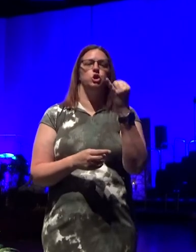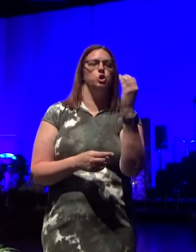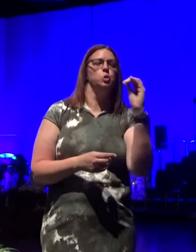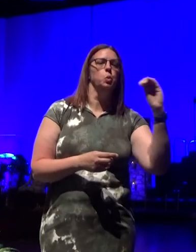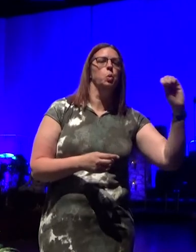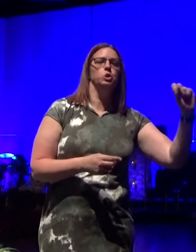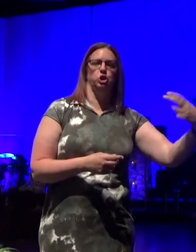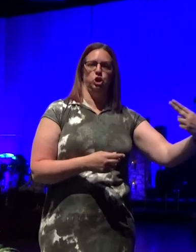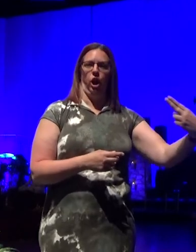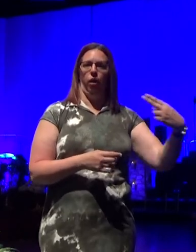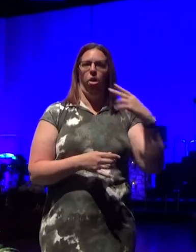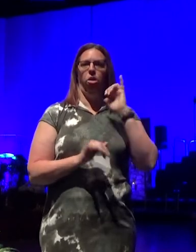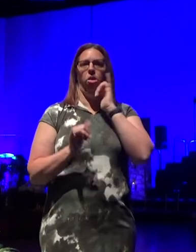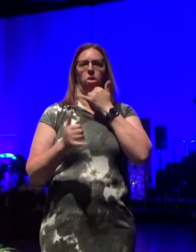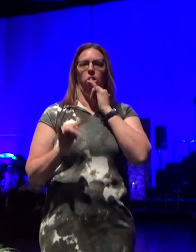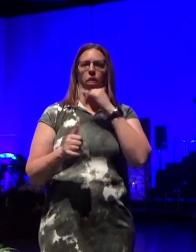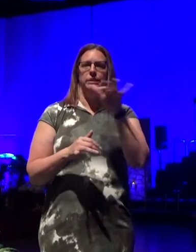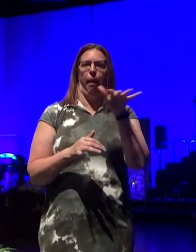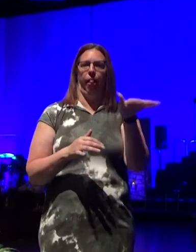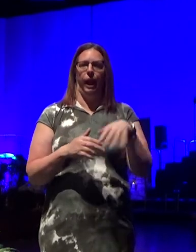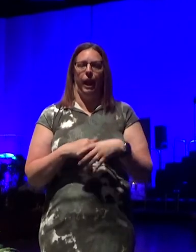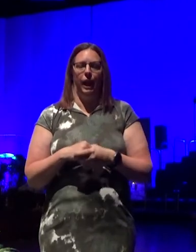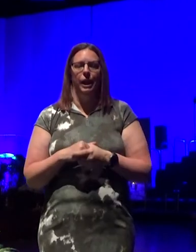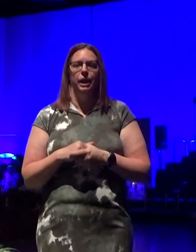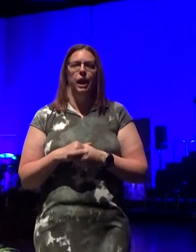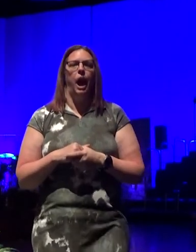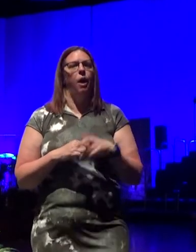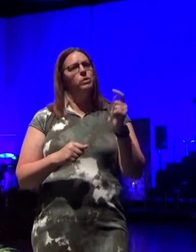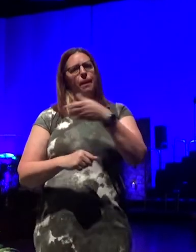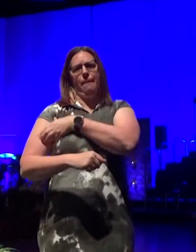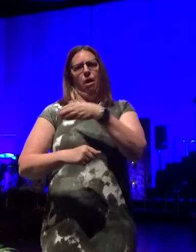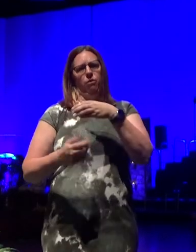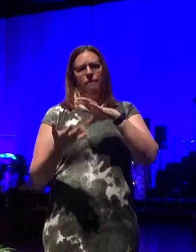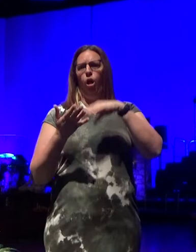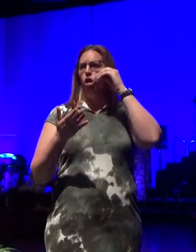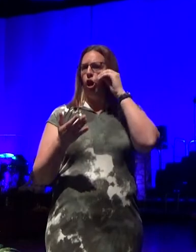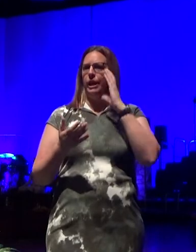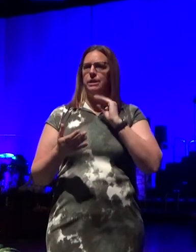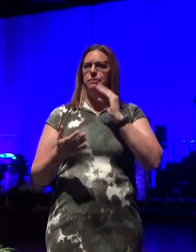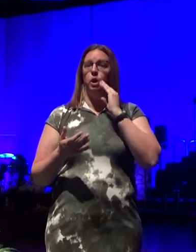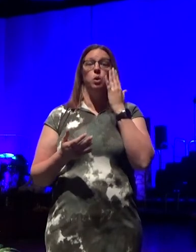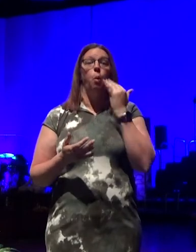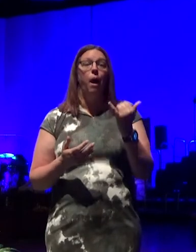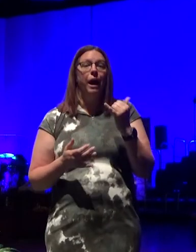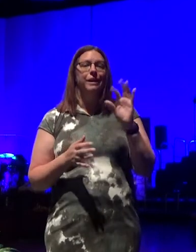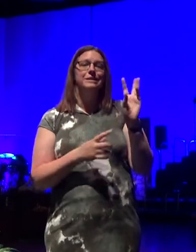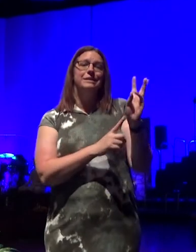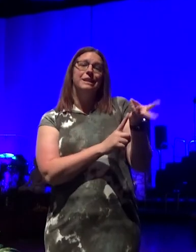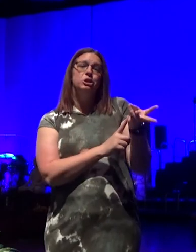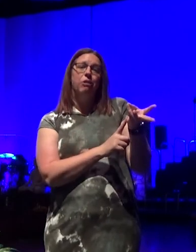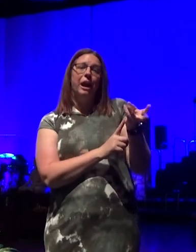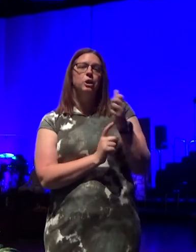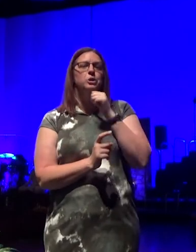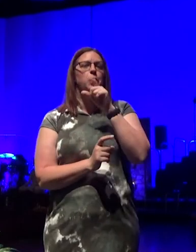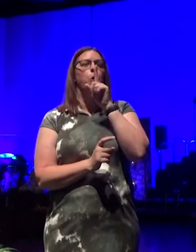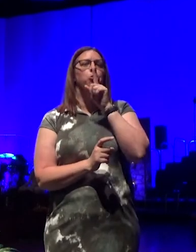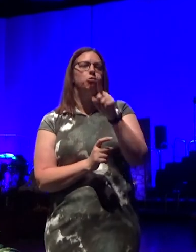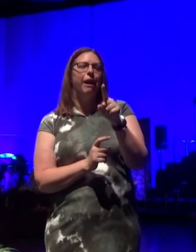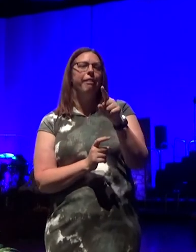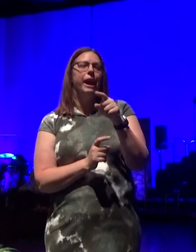it was a powerful learning experience because apparently 6th graders don't generally have their finger on the pulse of American